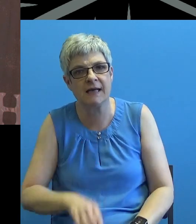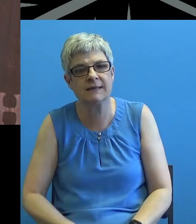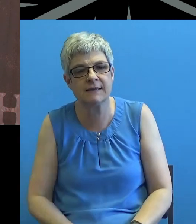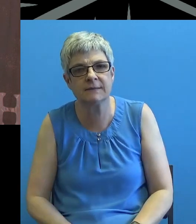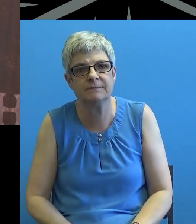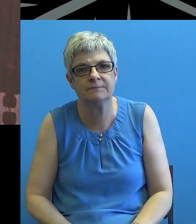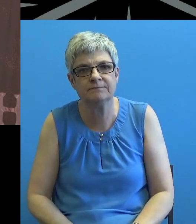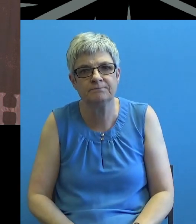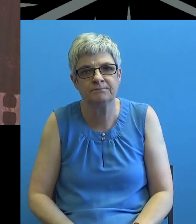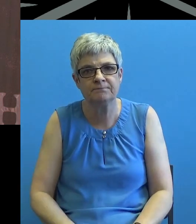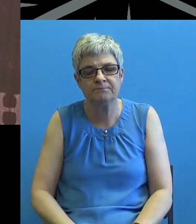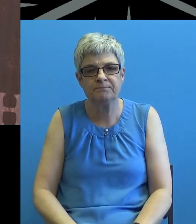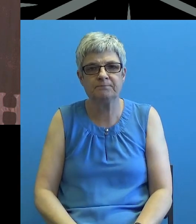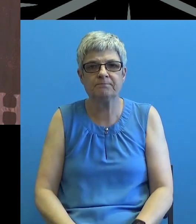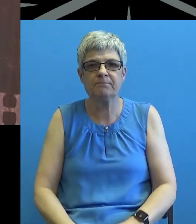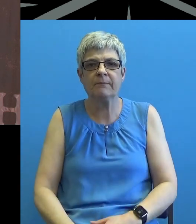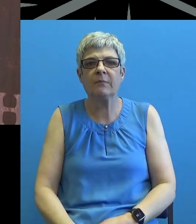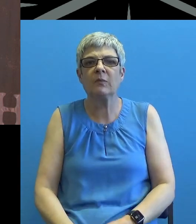world.